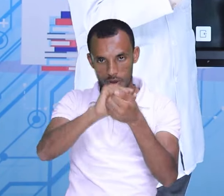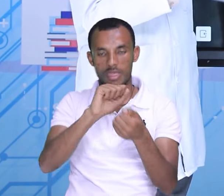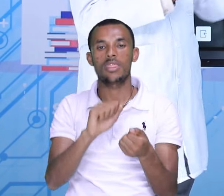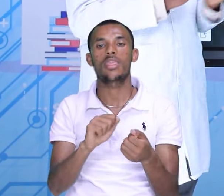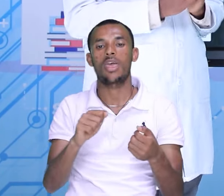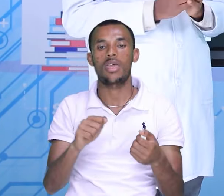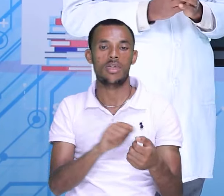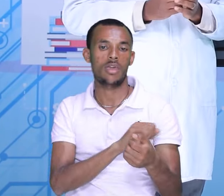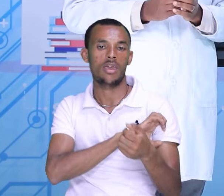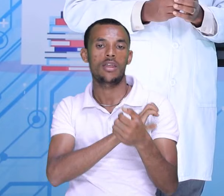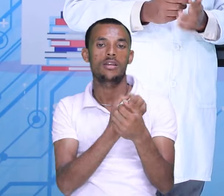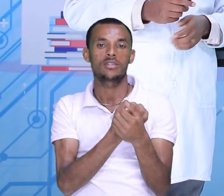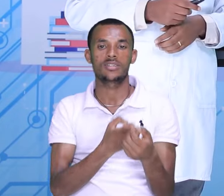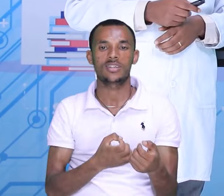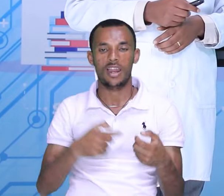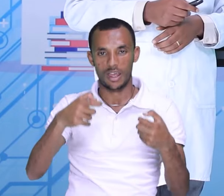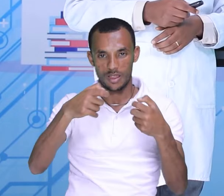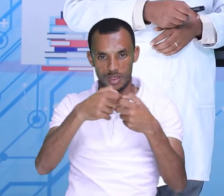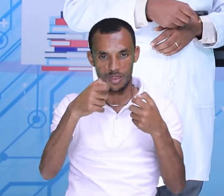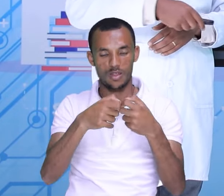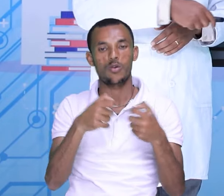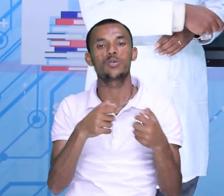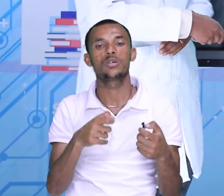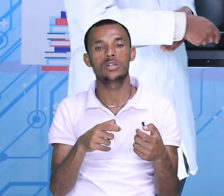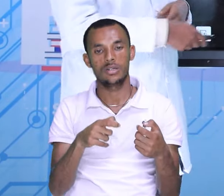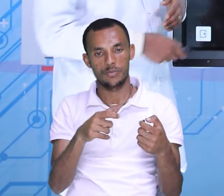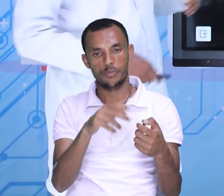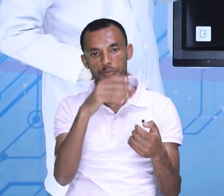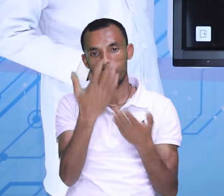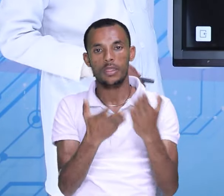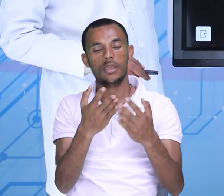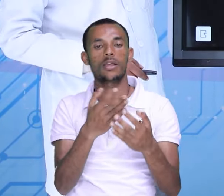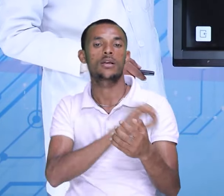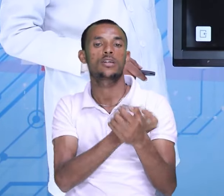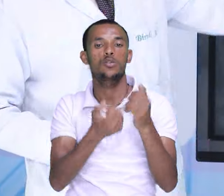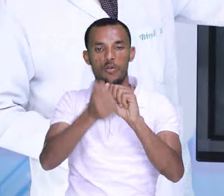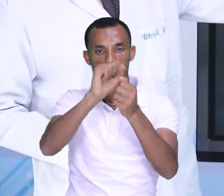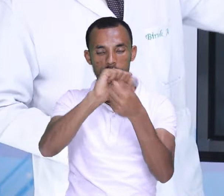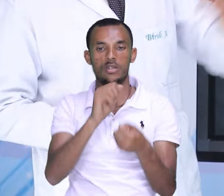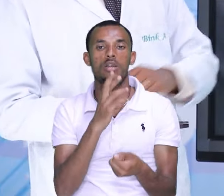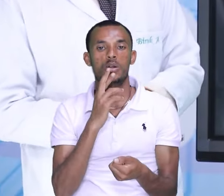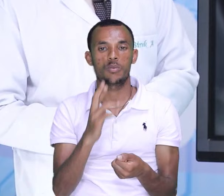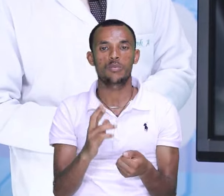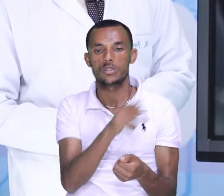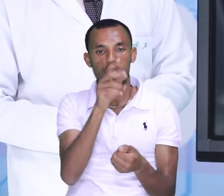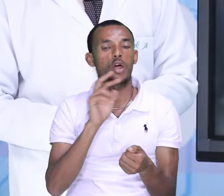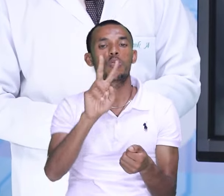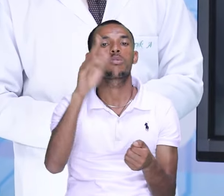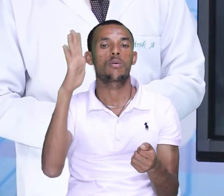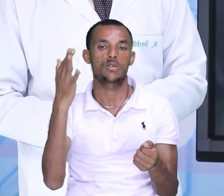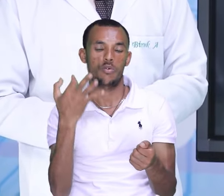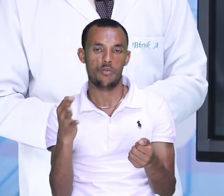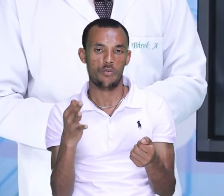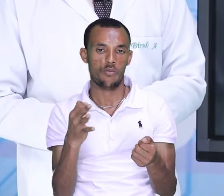Simply, electrochemical cells are energy conversion devices. Therefore, there are two types of